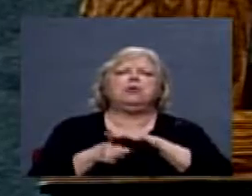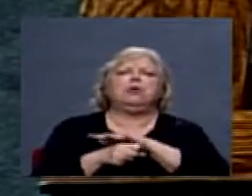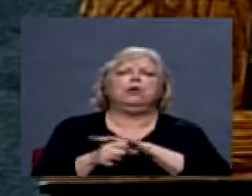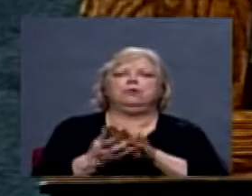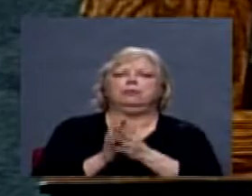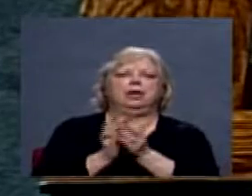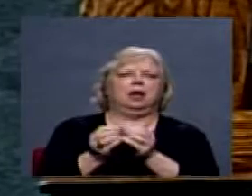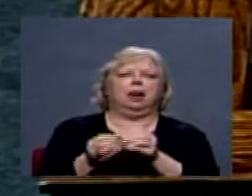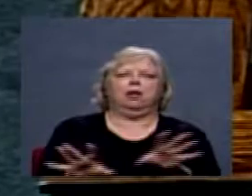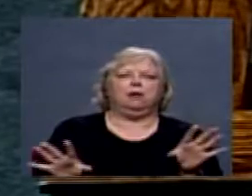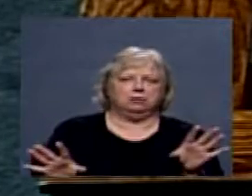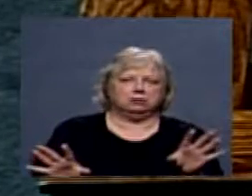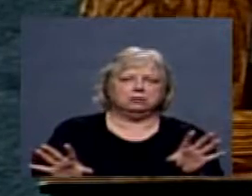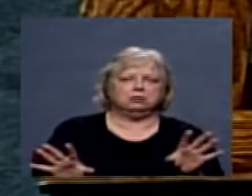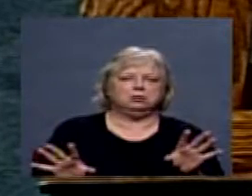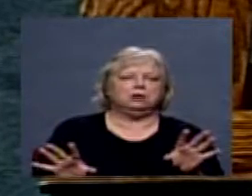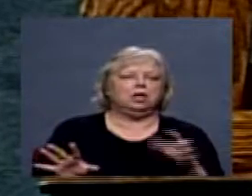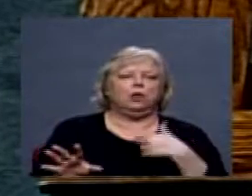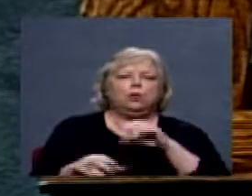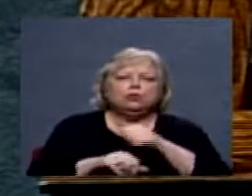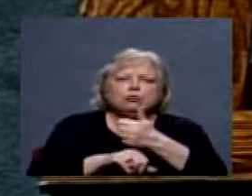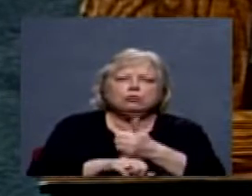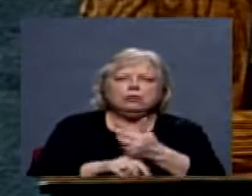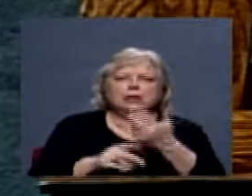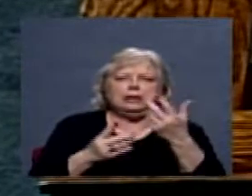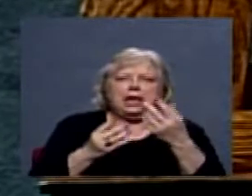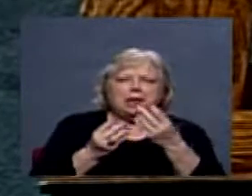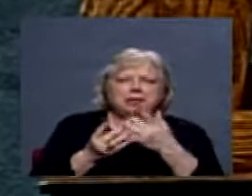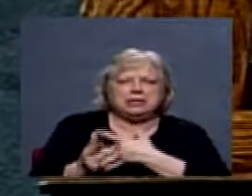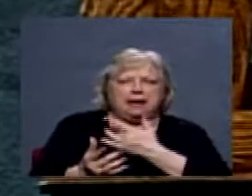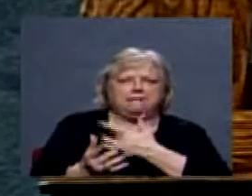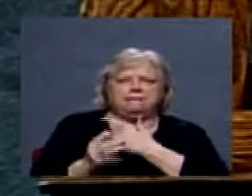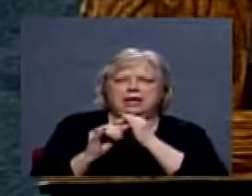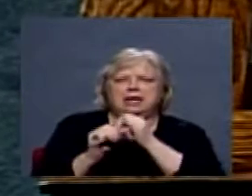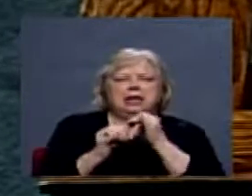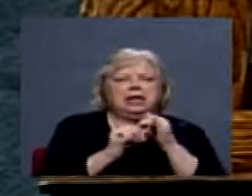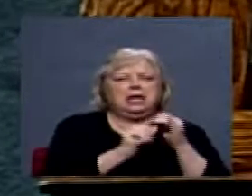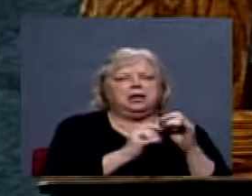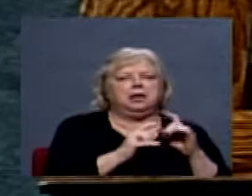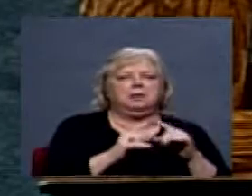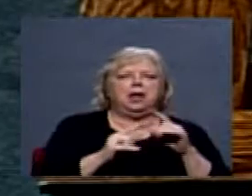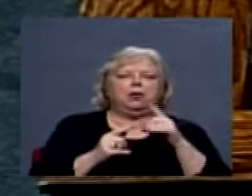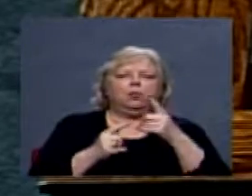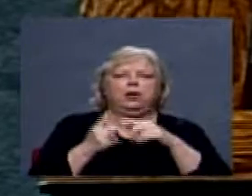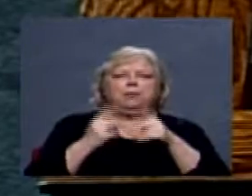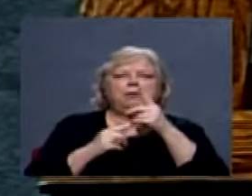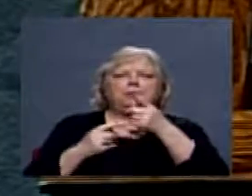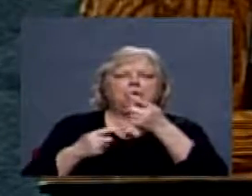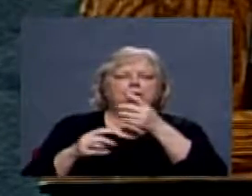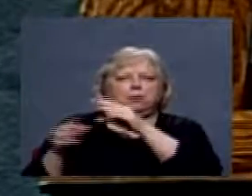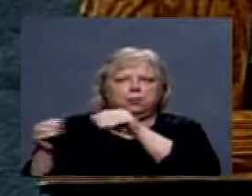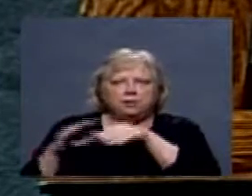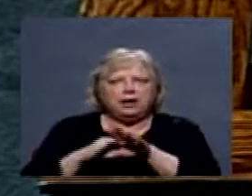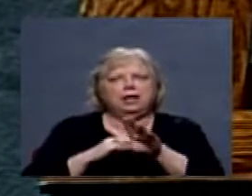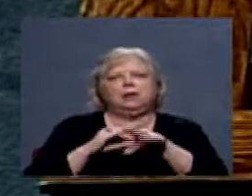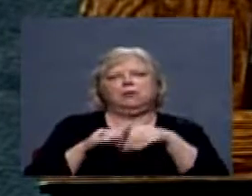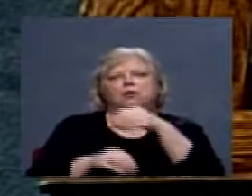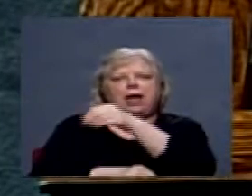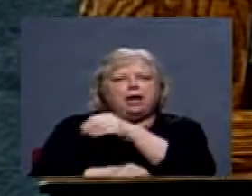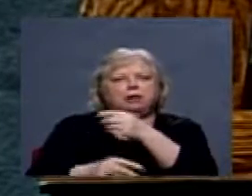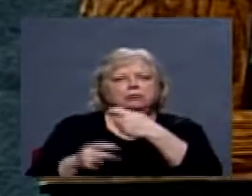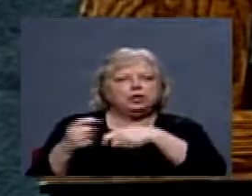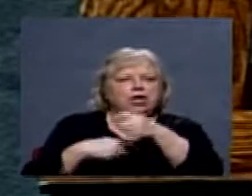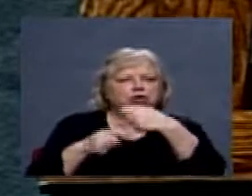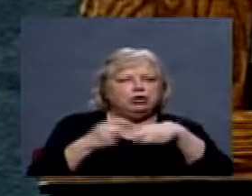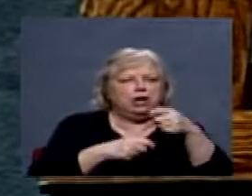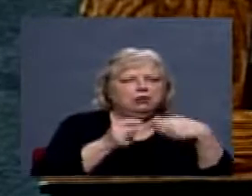feeling, and when these tenants are frequently turning over, we've watched them be evicted in these brand new duplexes,